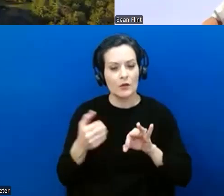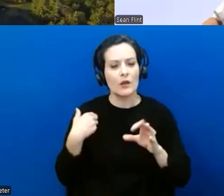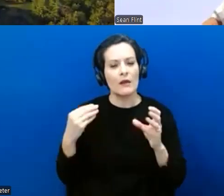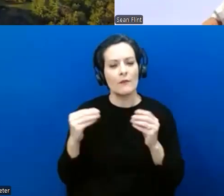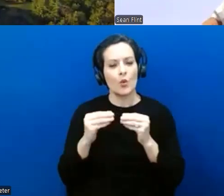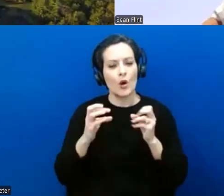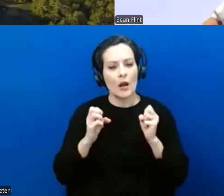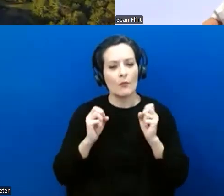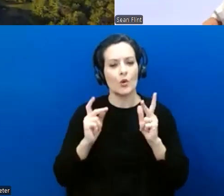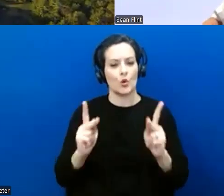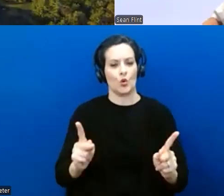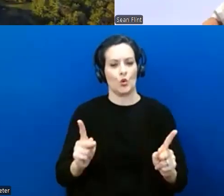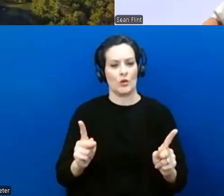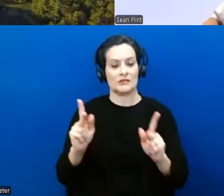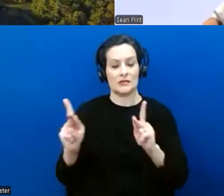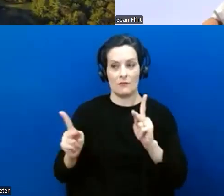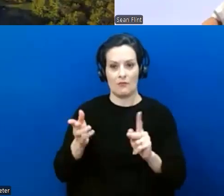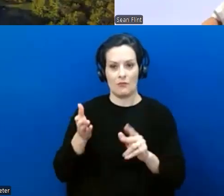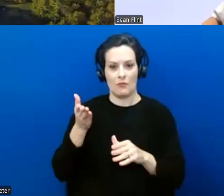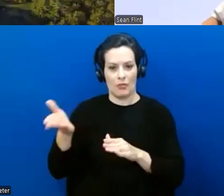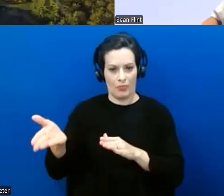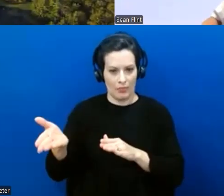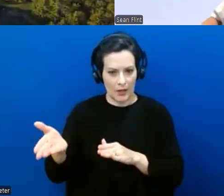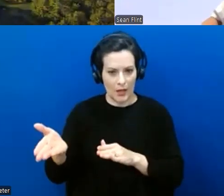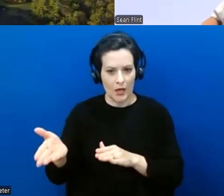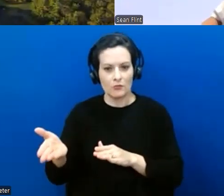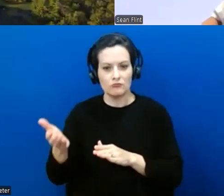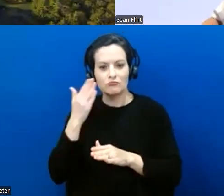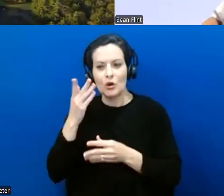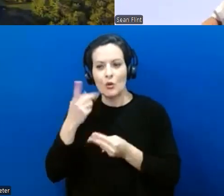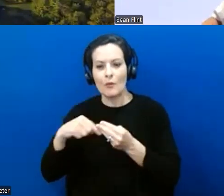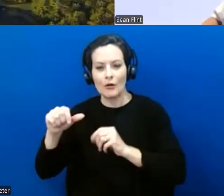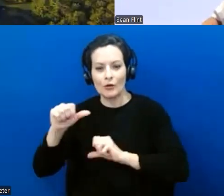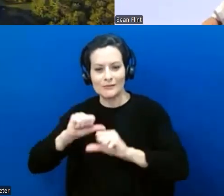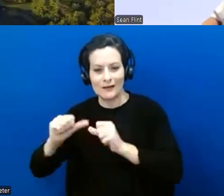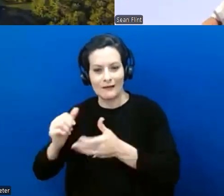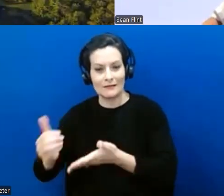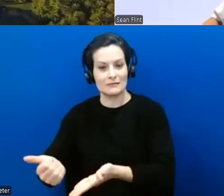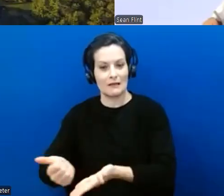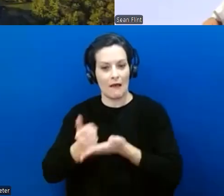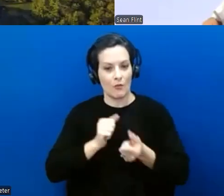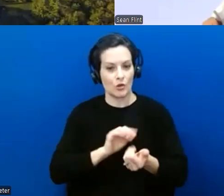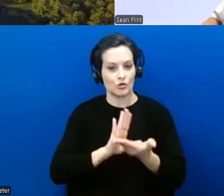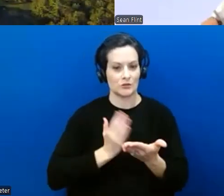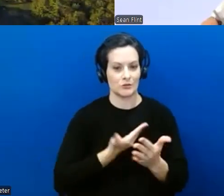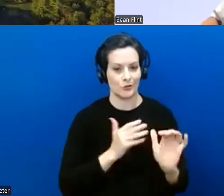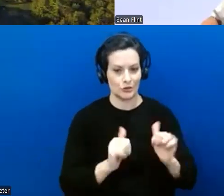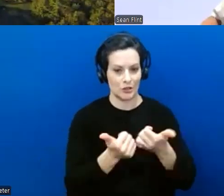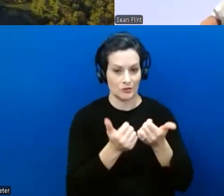to engage citizen science to help us address some of those challenges?